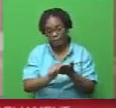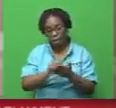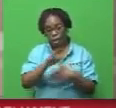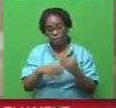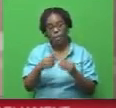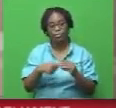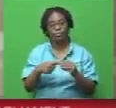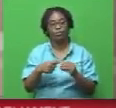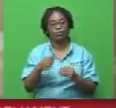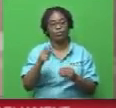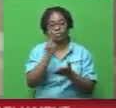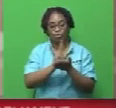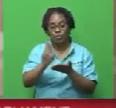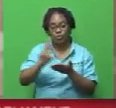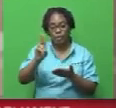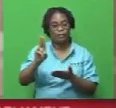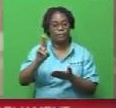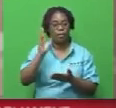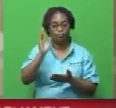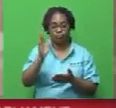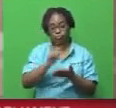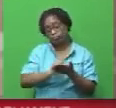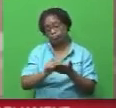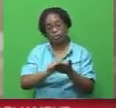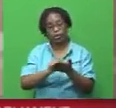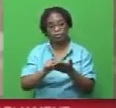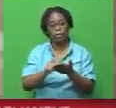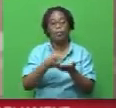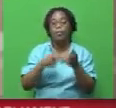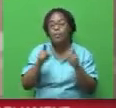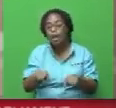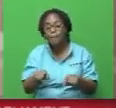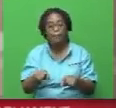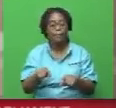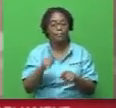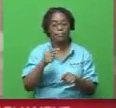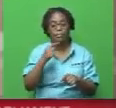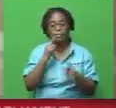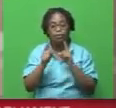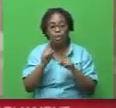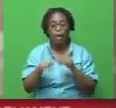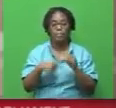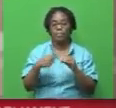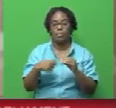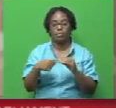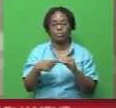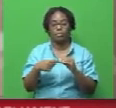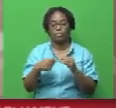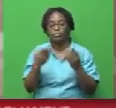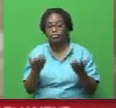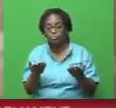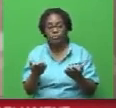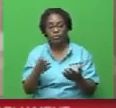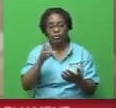mention of that situation that was occurring there. And he talked about the fact that the